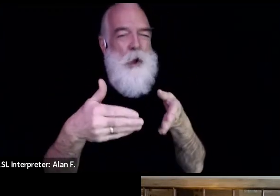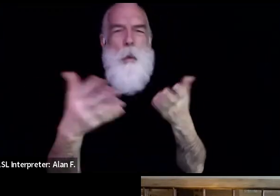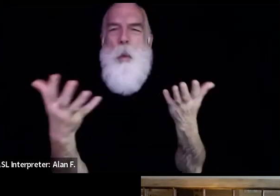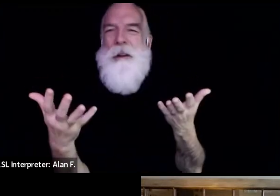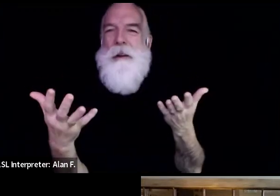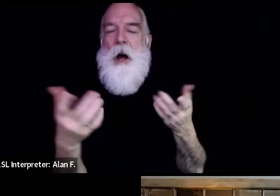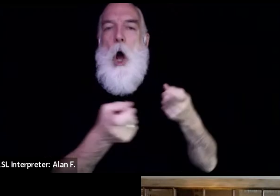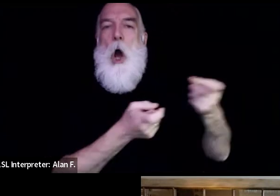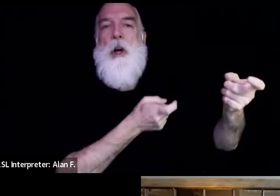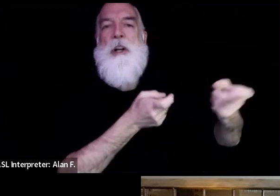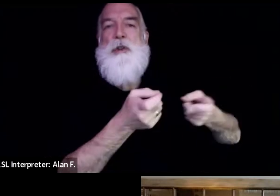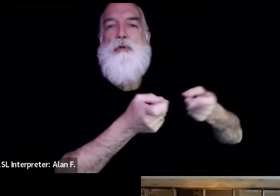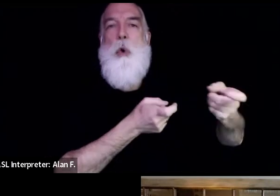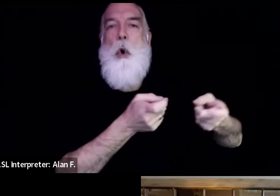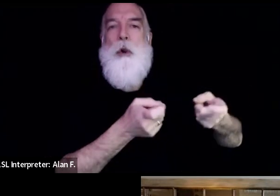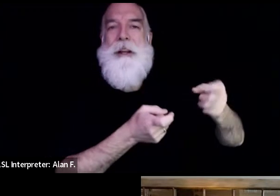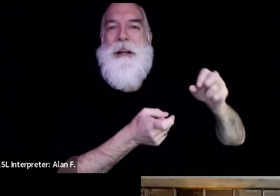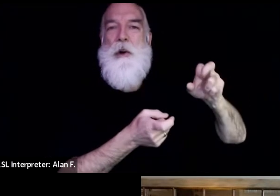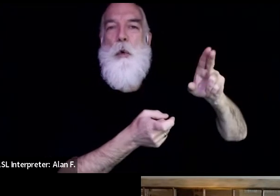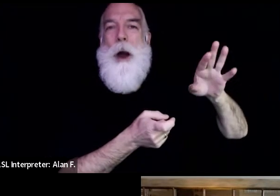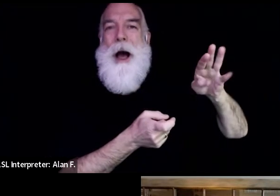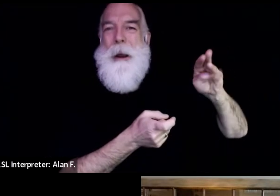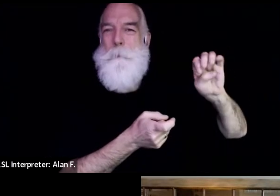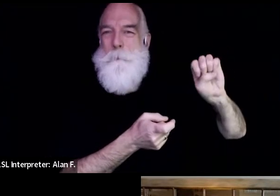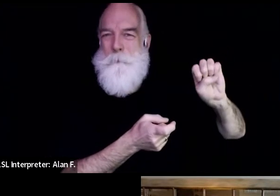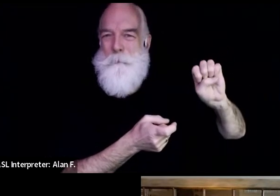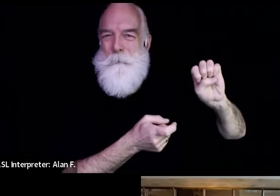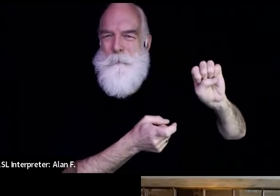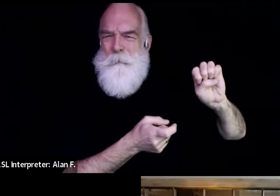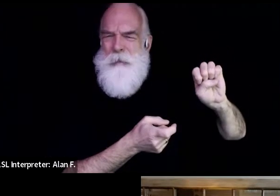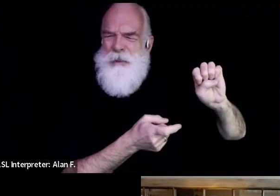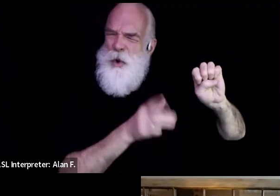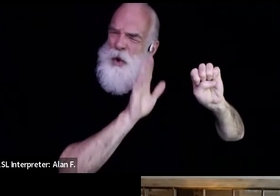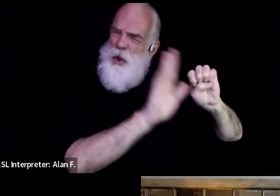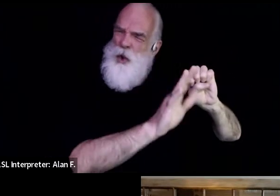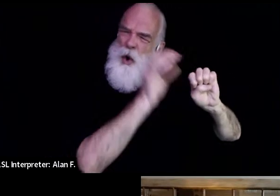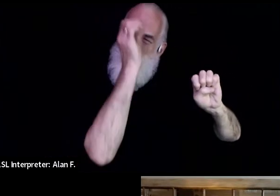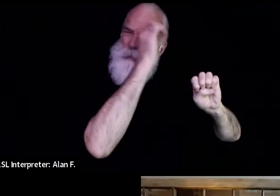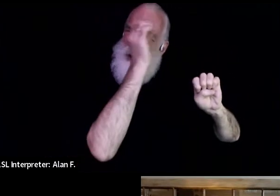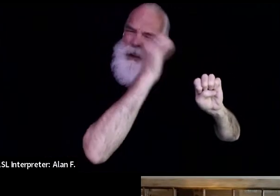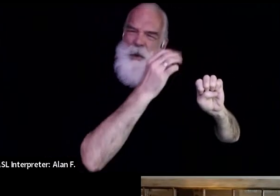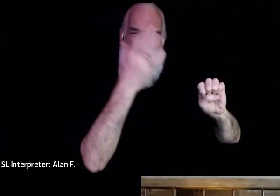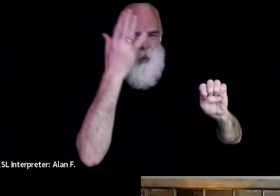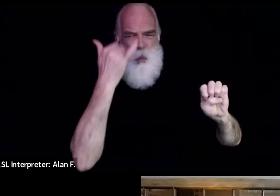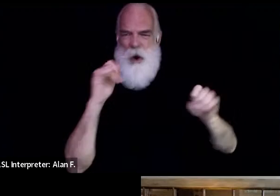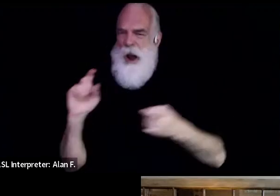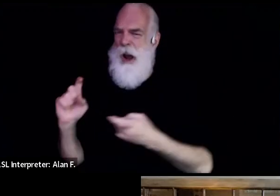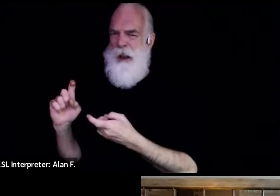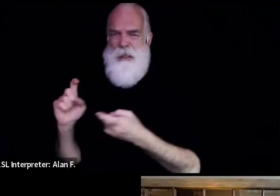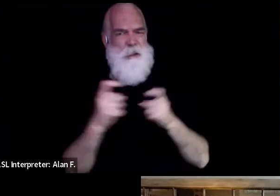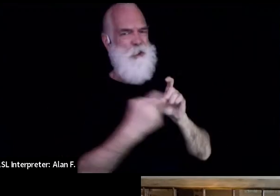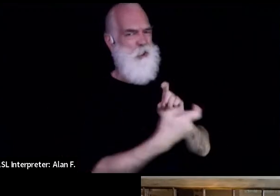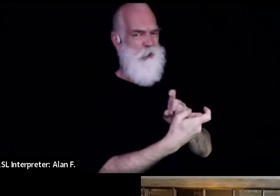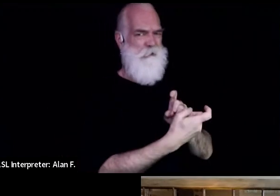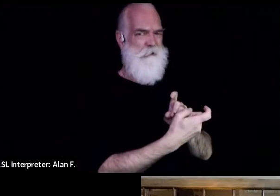mind, why did the focus shift? Was it underlying events? Was it political